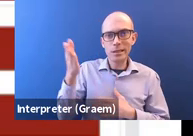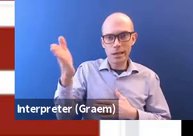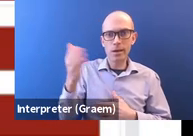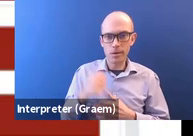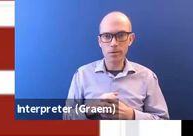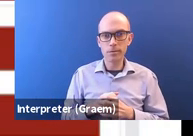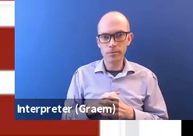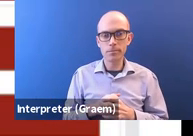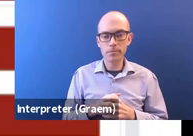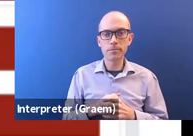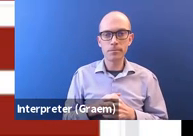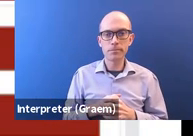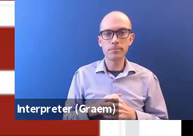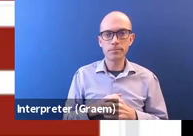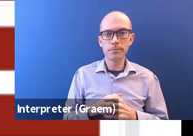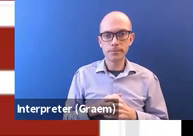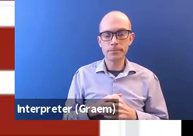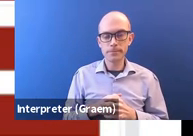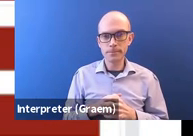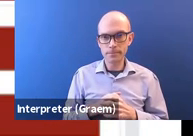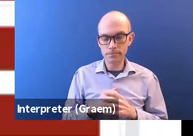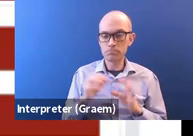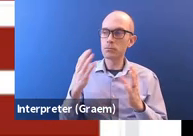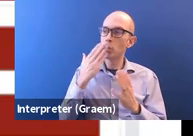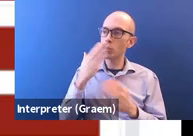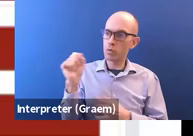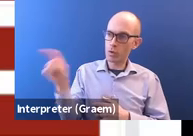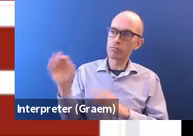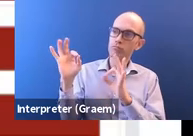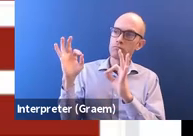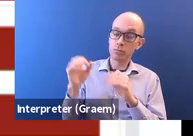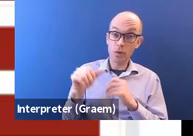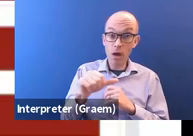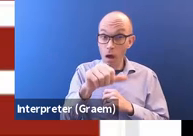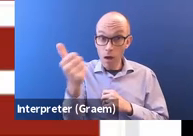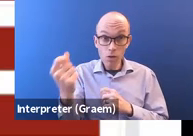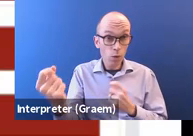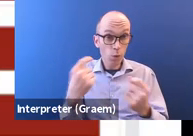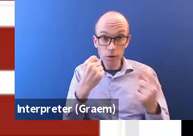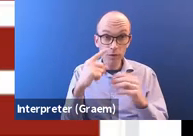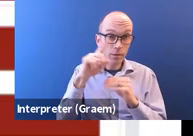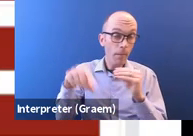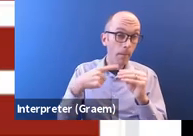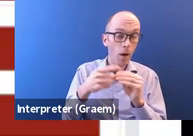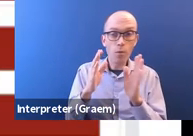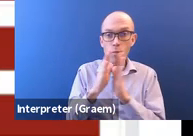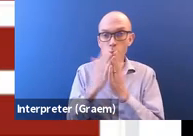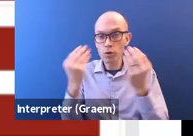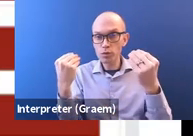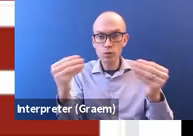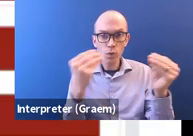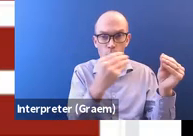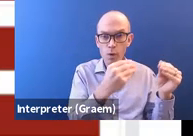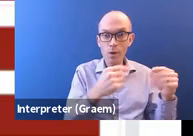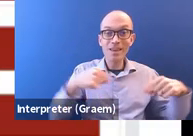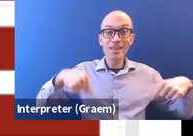Good question. Yes, is there any other questions that you have, students, about the bookstore? This